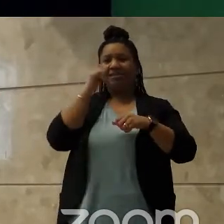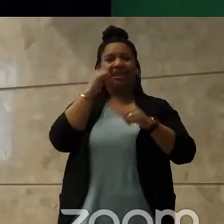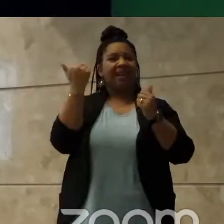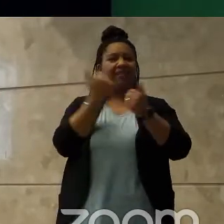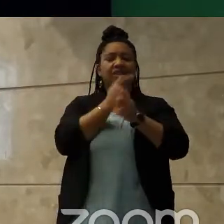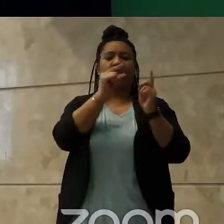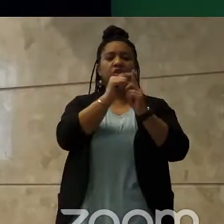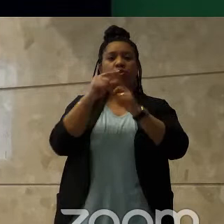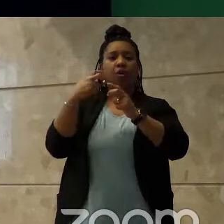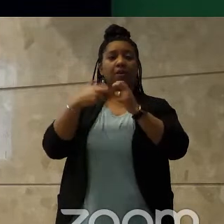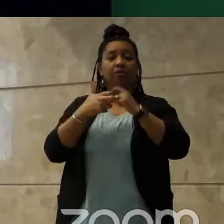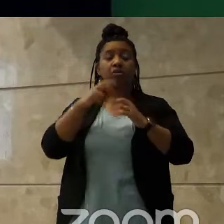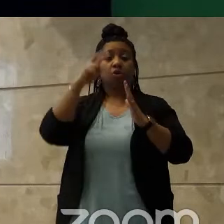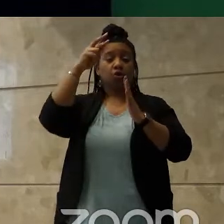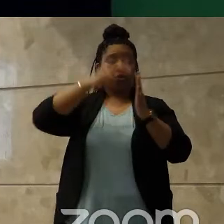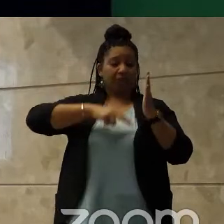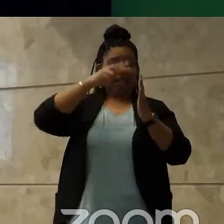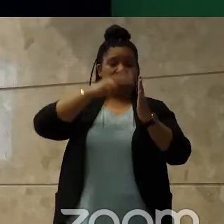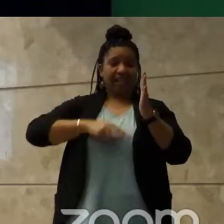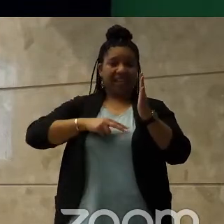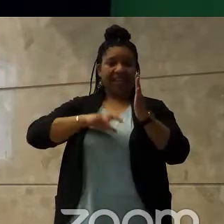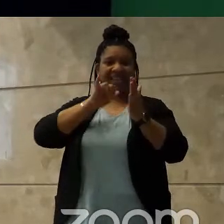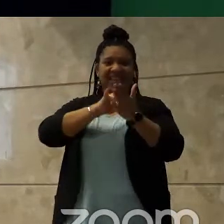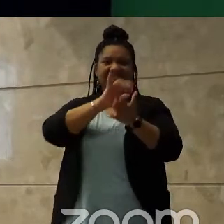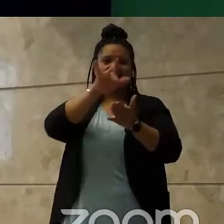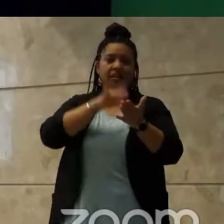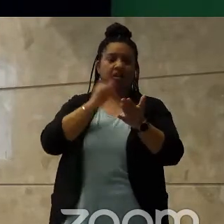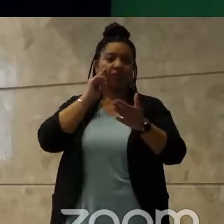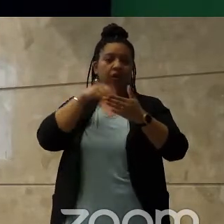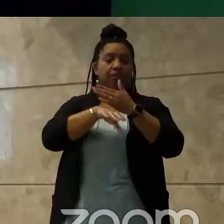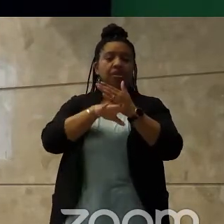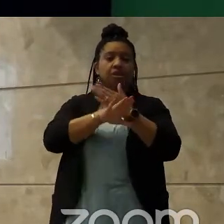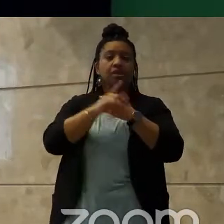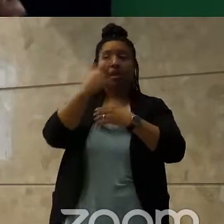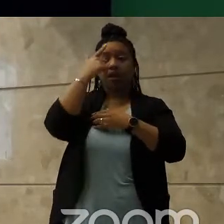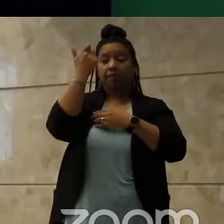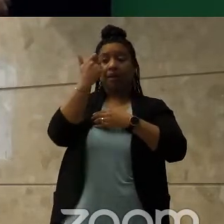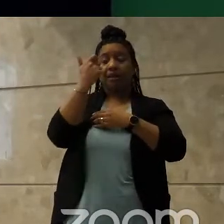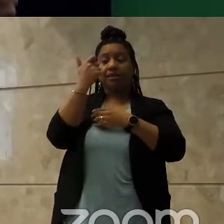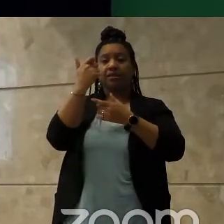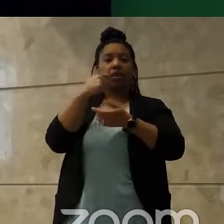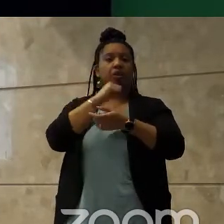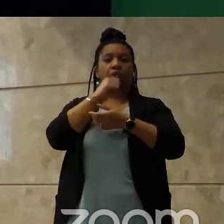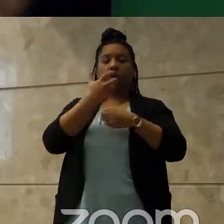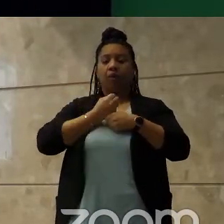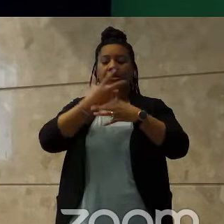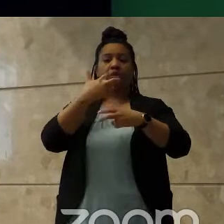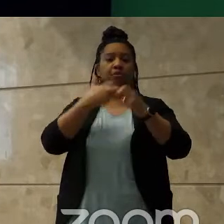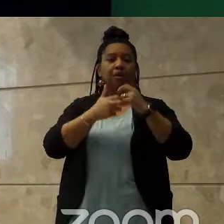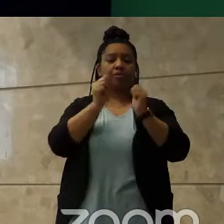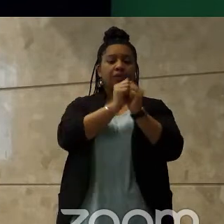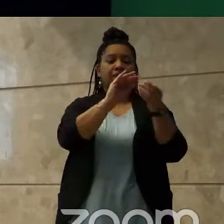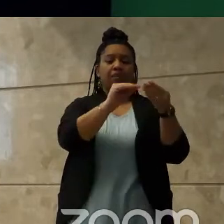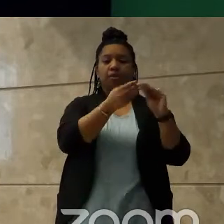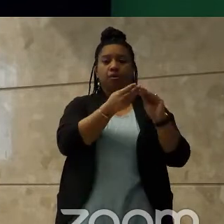Reading is at the heart of admissions, should be, because we don't express problems in numbers. It's always